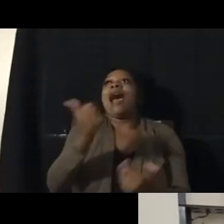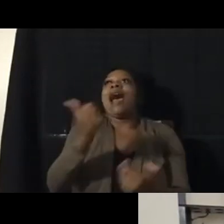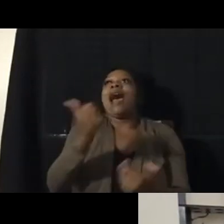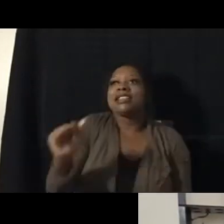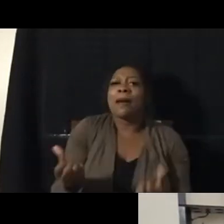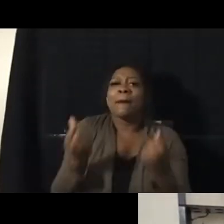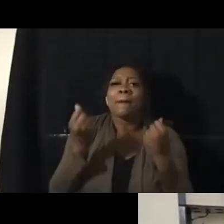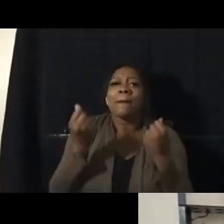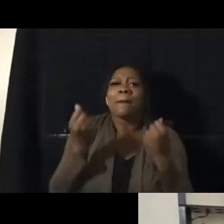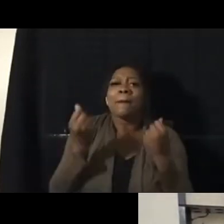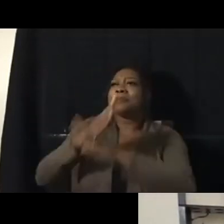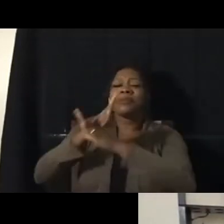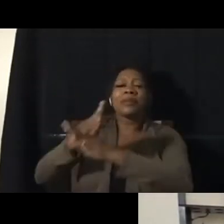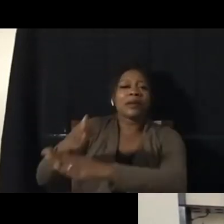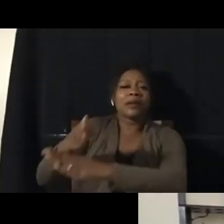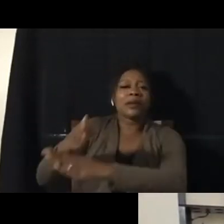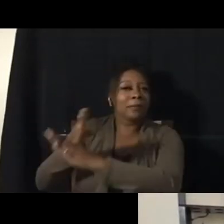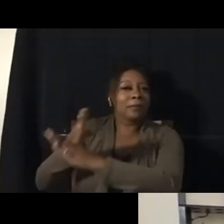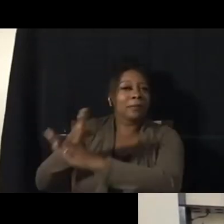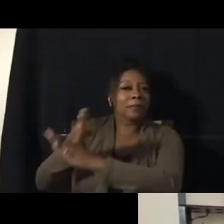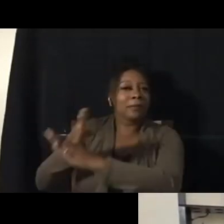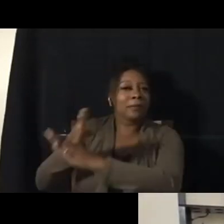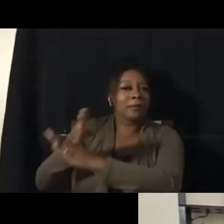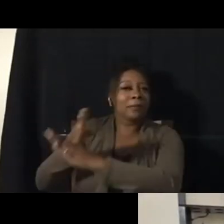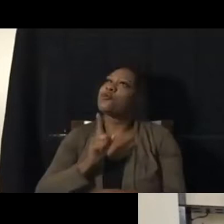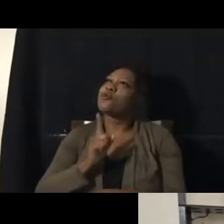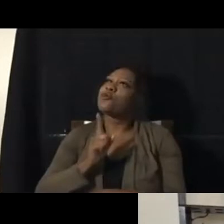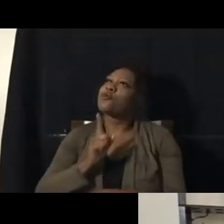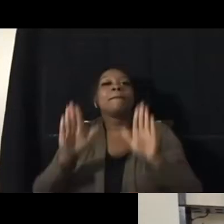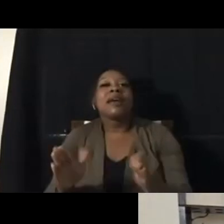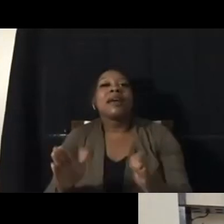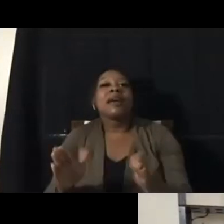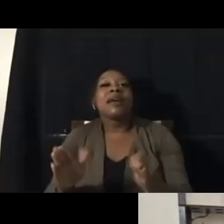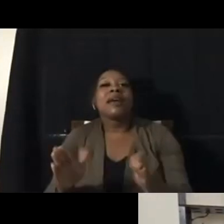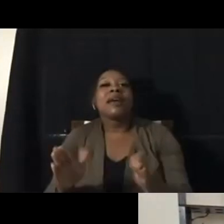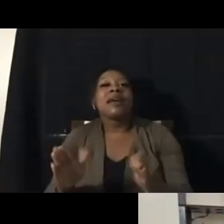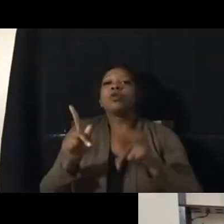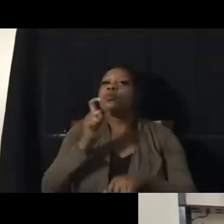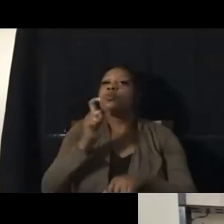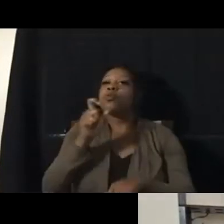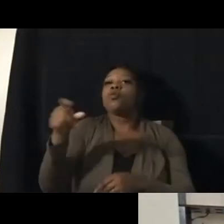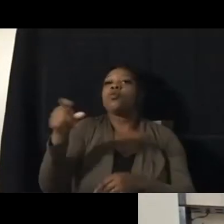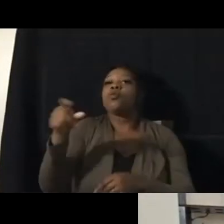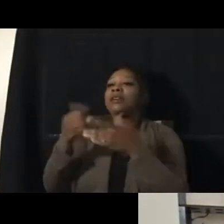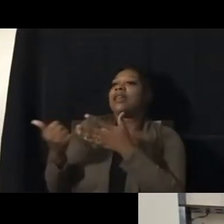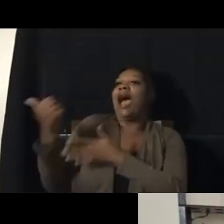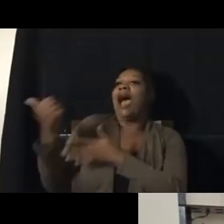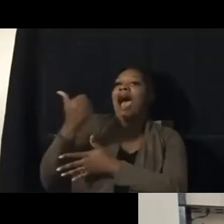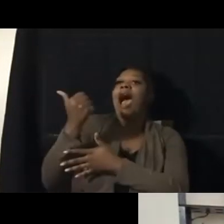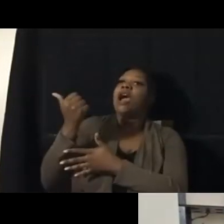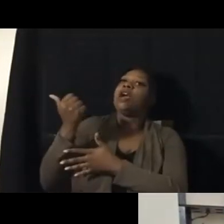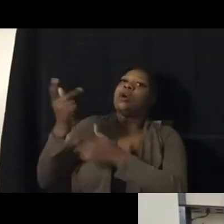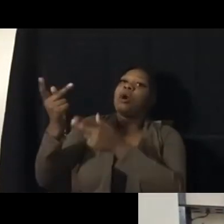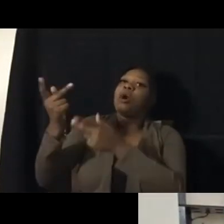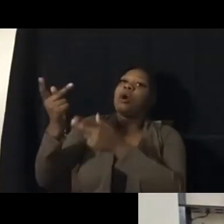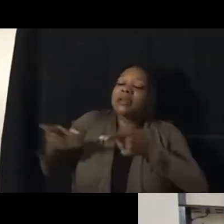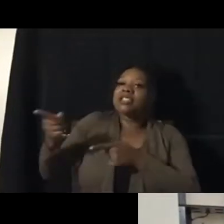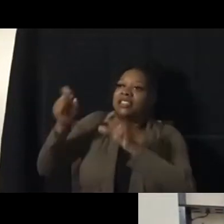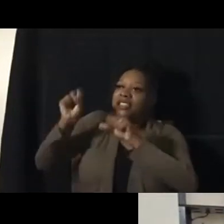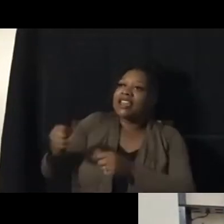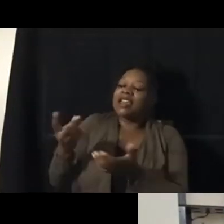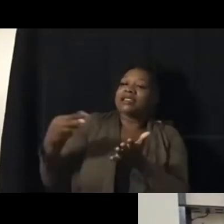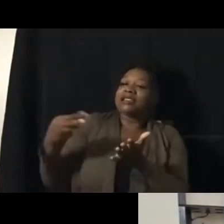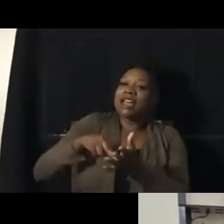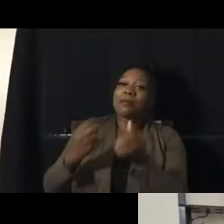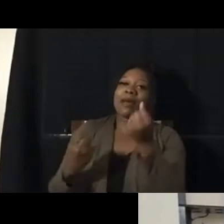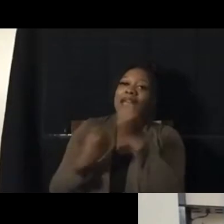barriers. And so it's really amazing to have people that are in those positions to really stand up, like you said, and advocate for us. So thank